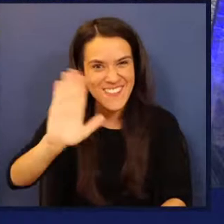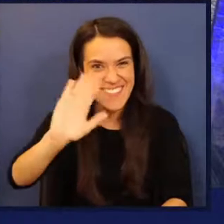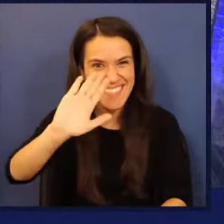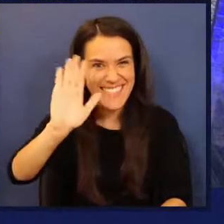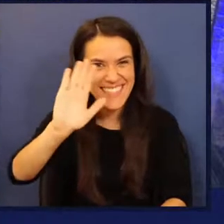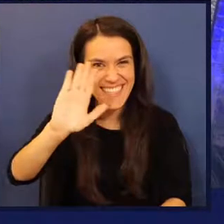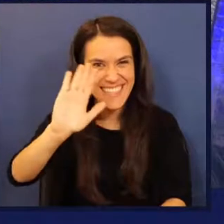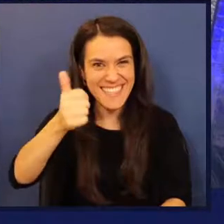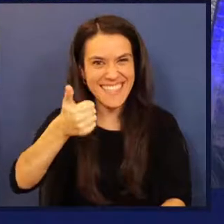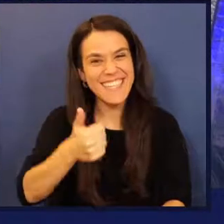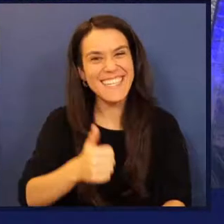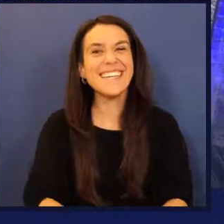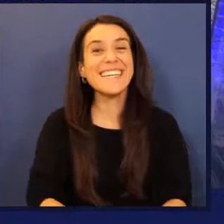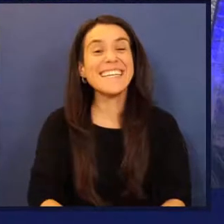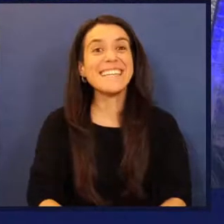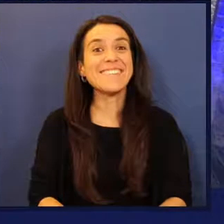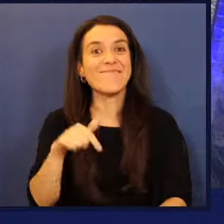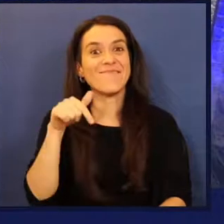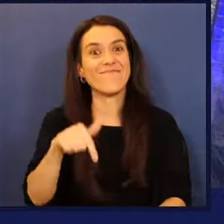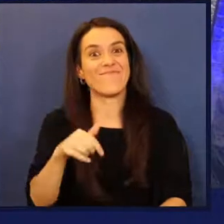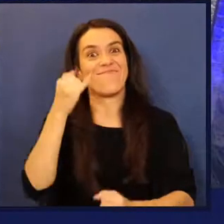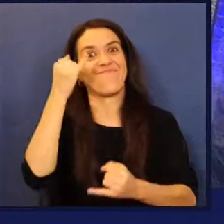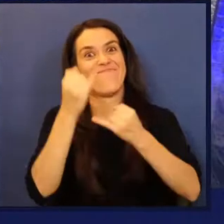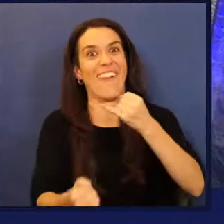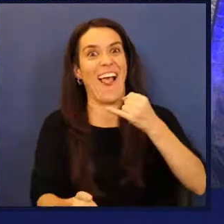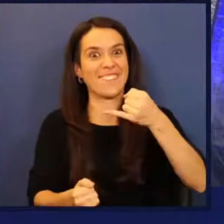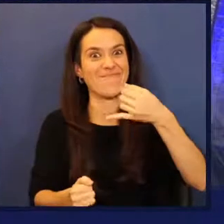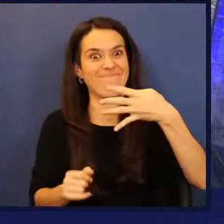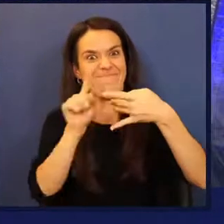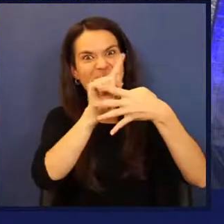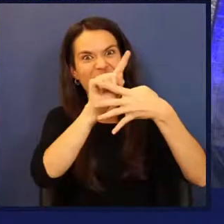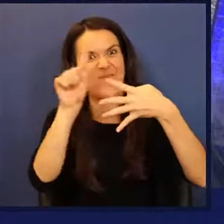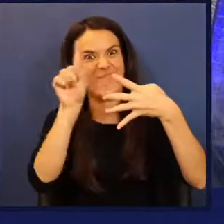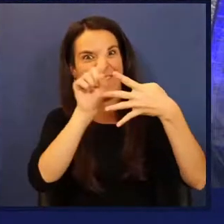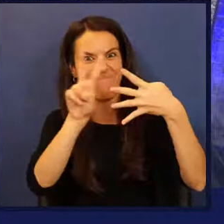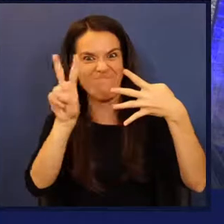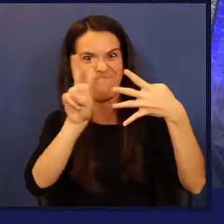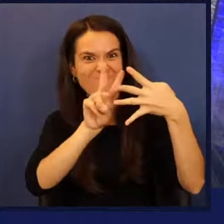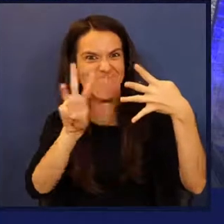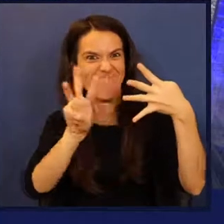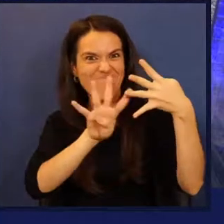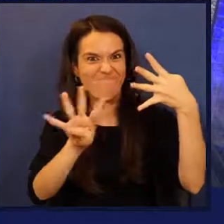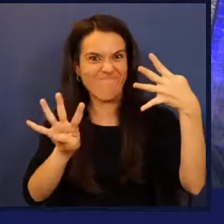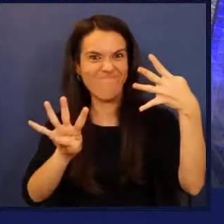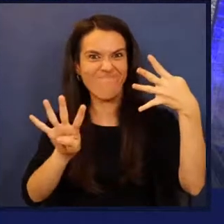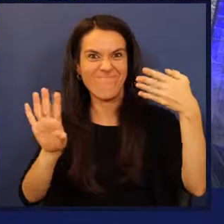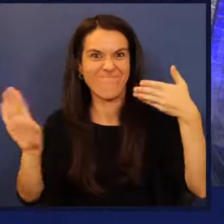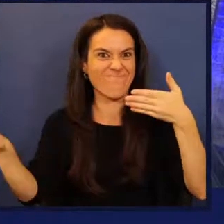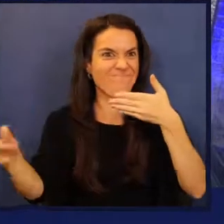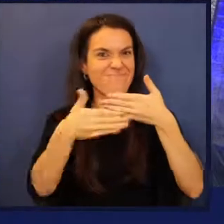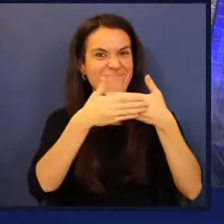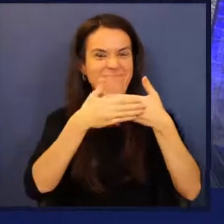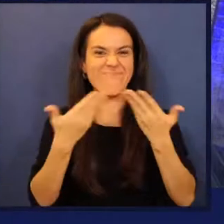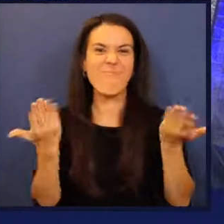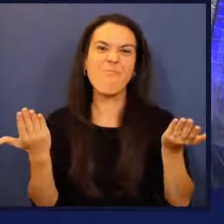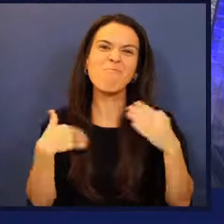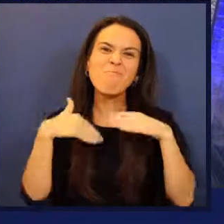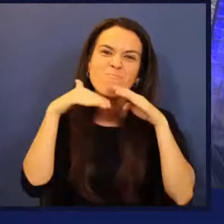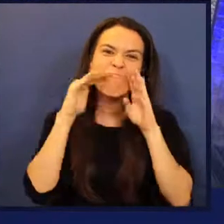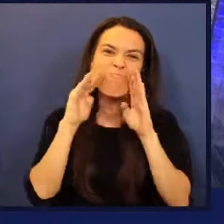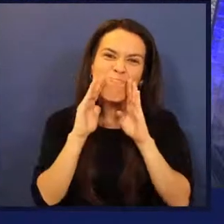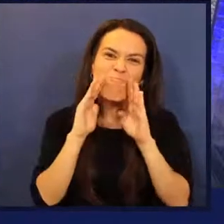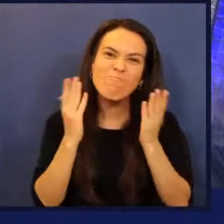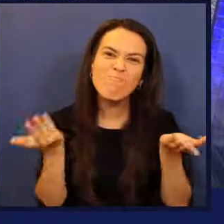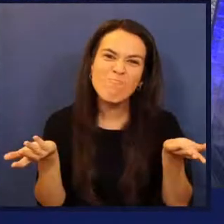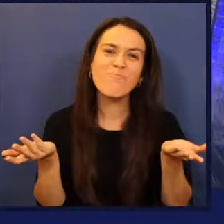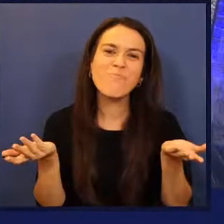We're at last episode. I'm so sad. I mean, what about you? October is